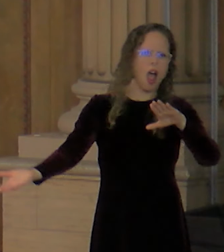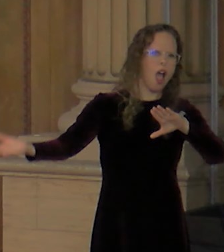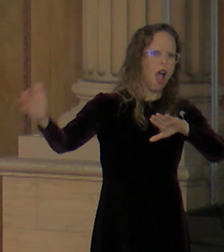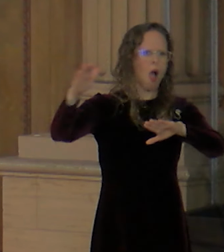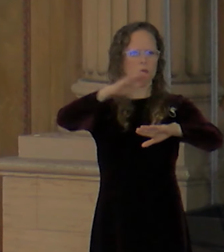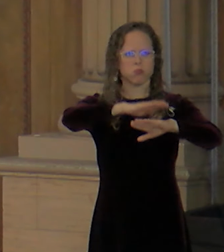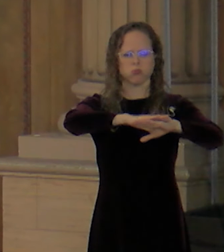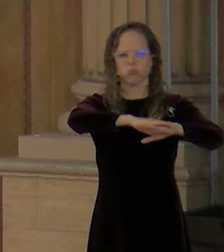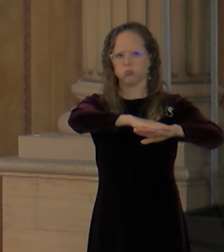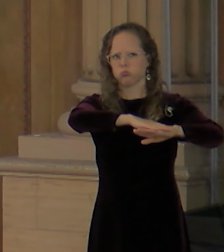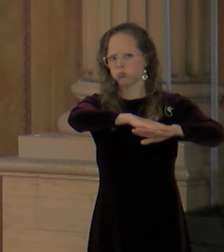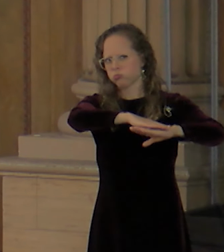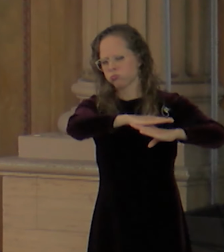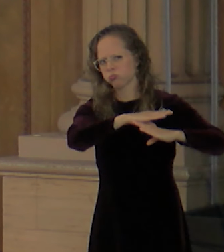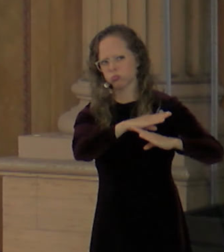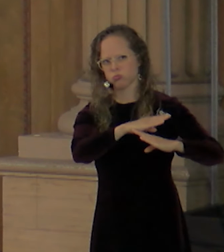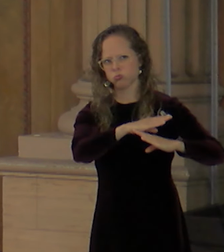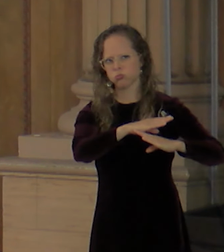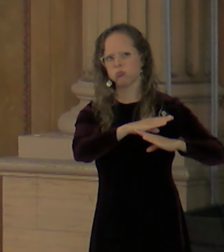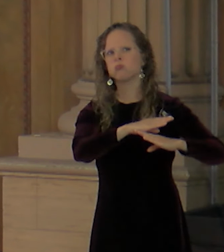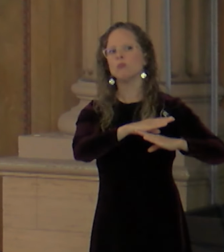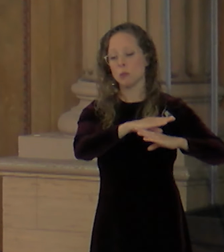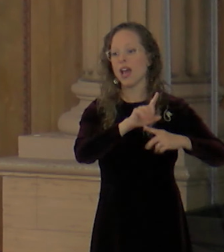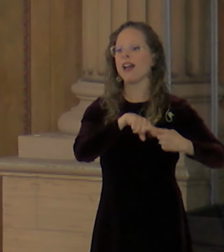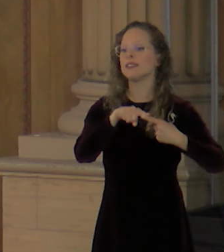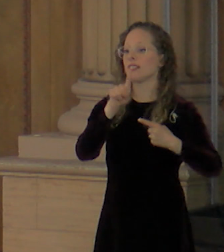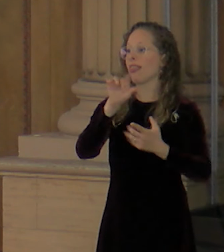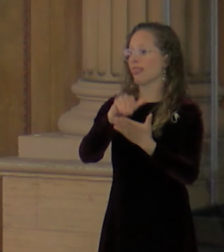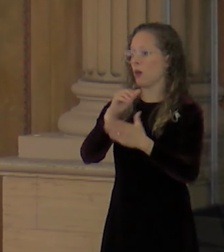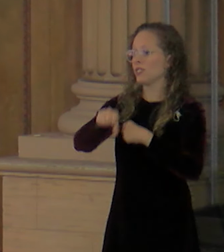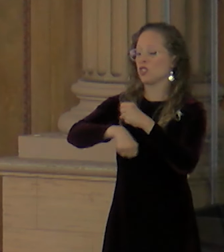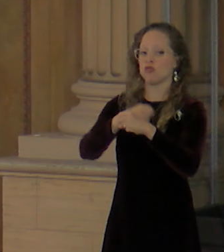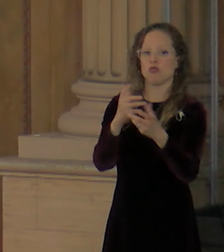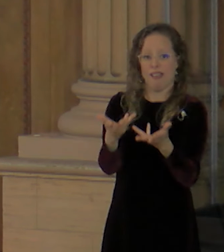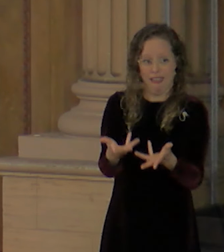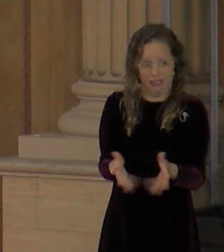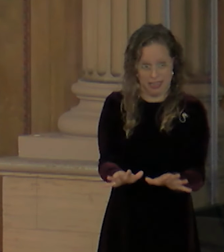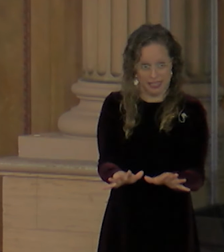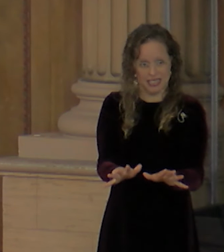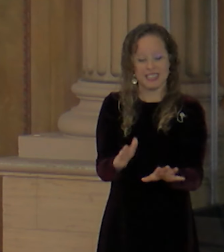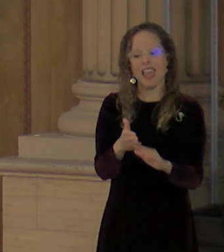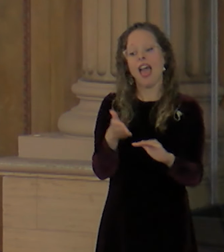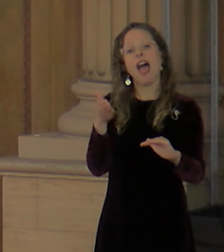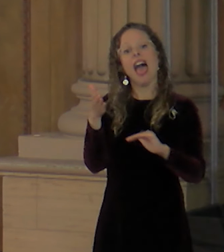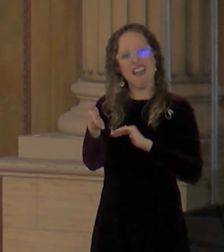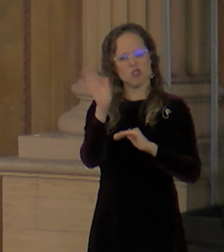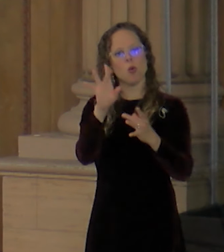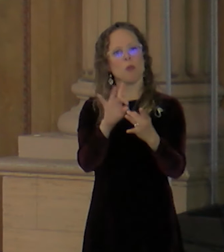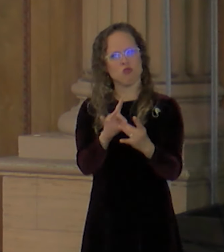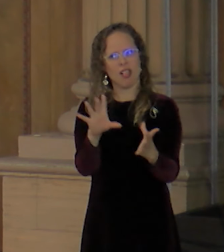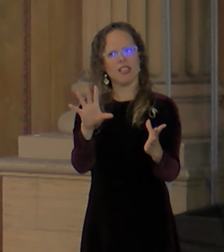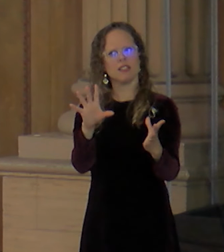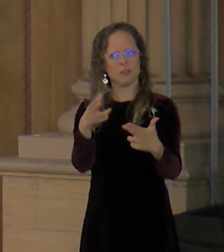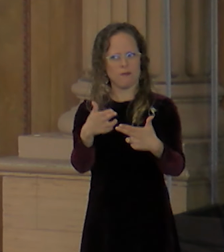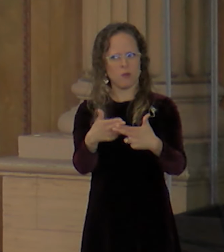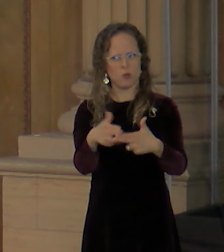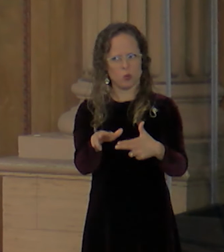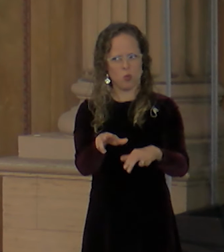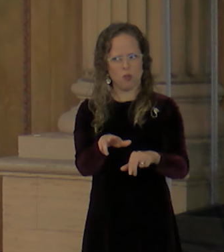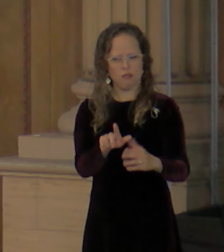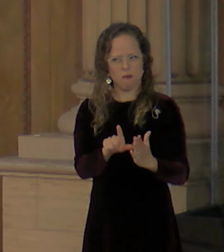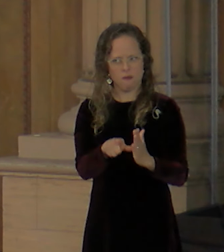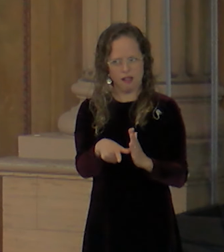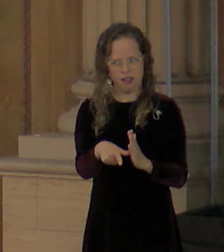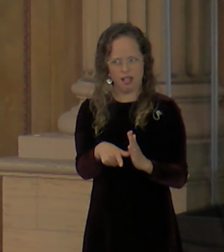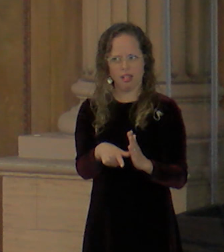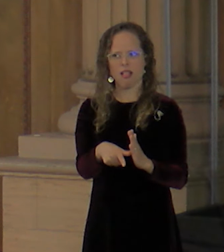deceive the nations any longer until the 1,000 years were ended. After that, he must be released for a little while. And you go down to verse 10, and